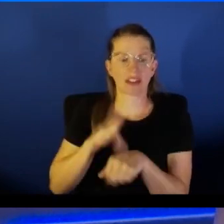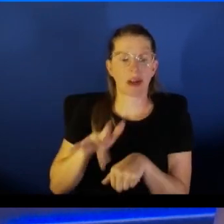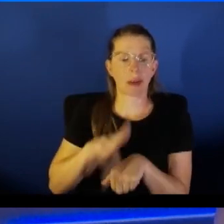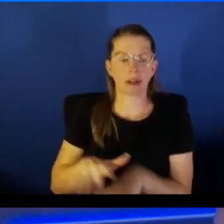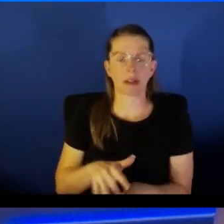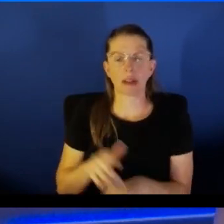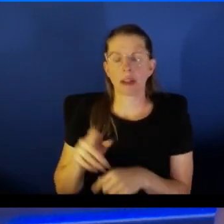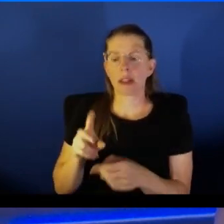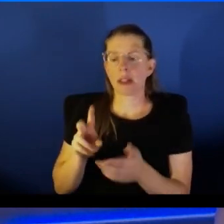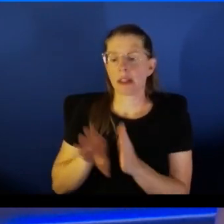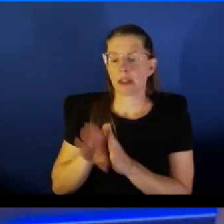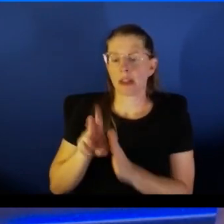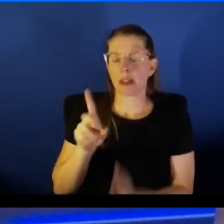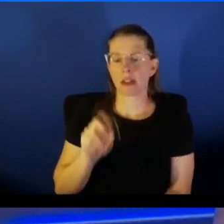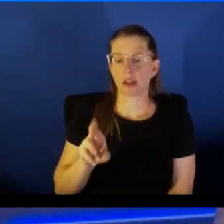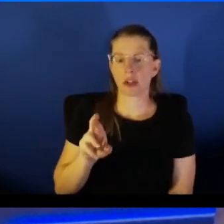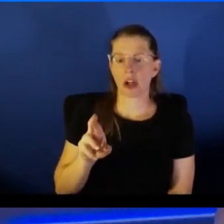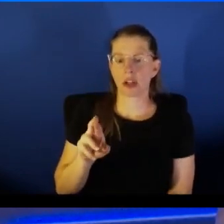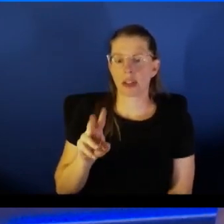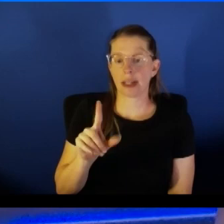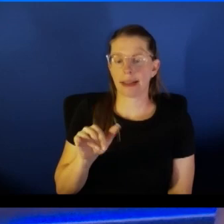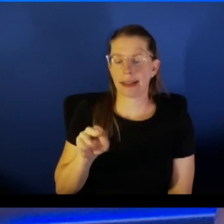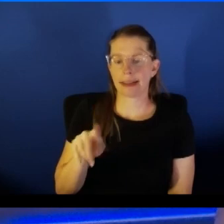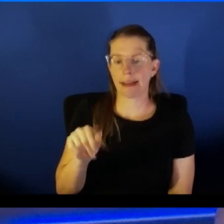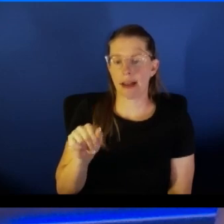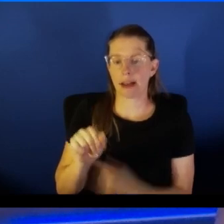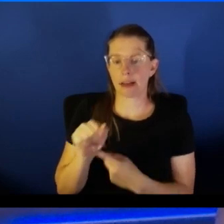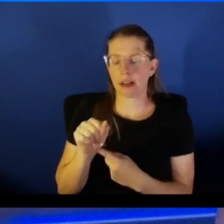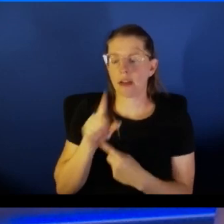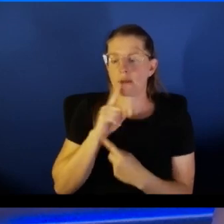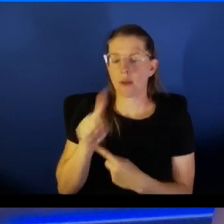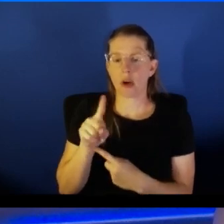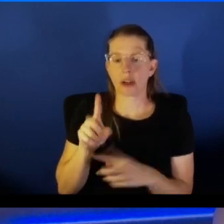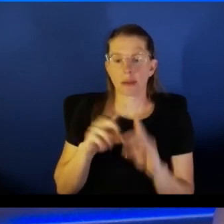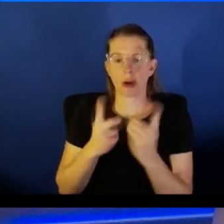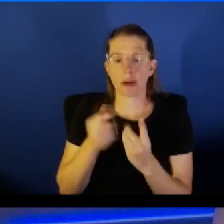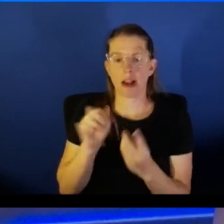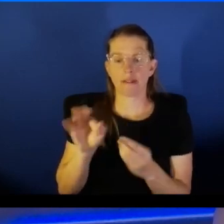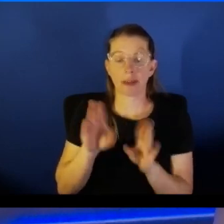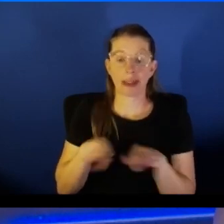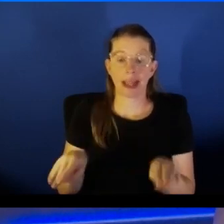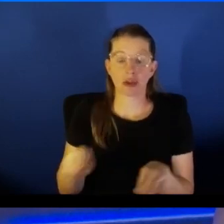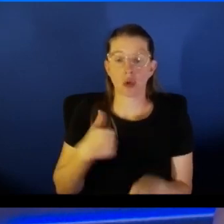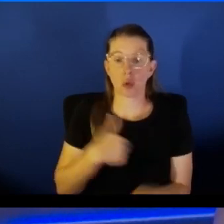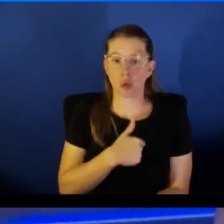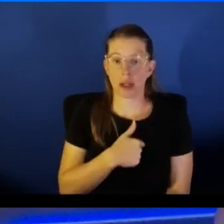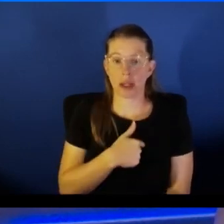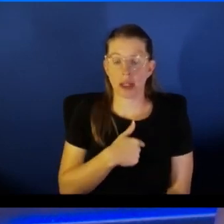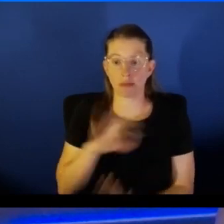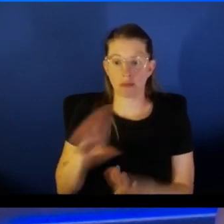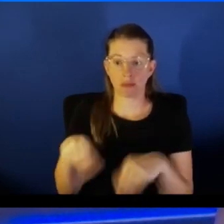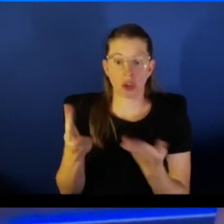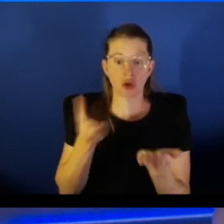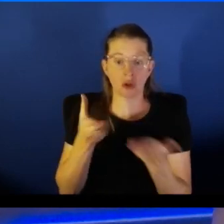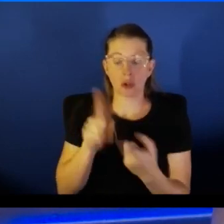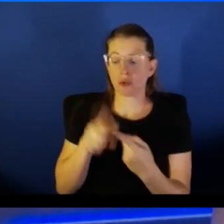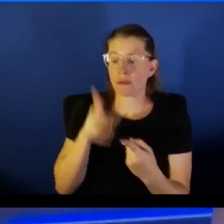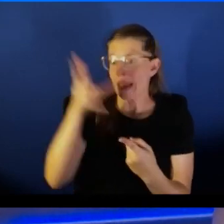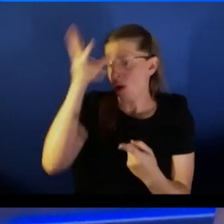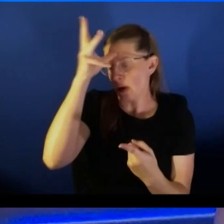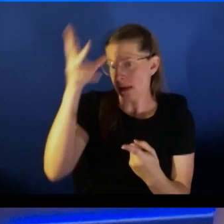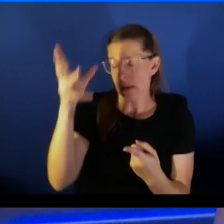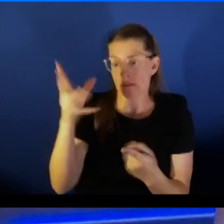developed by Dr. Linda Hasman-Powell in the Department of Pediatrics, and we have been providing services to parents even